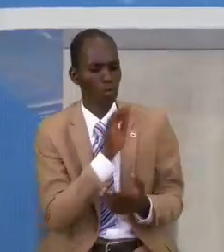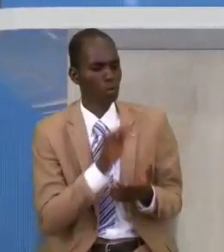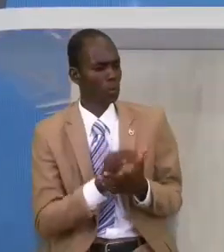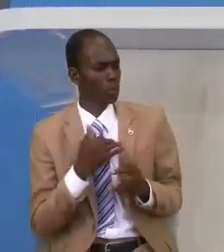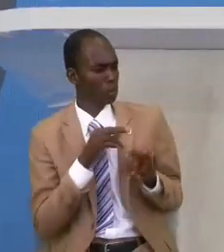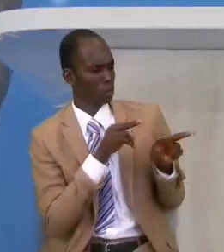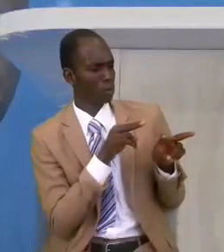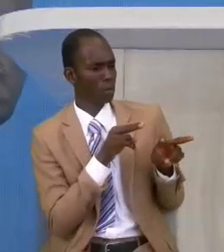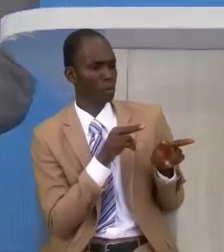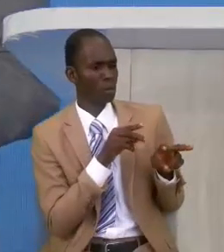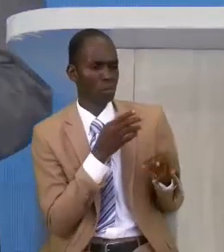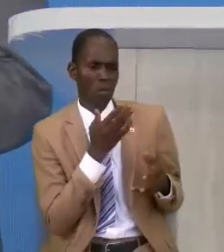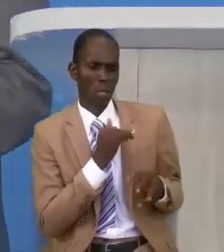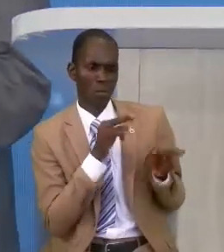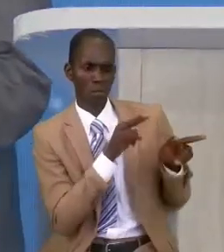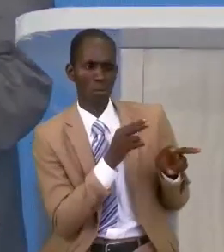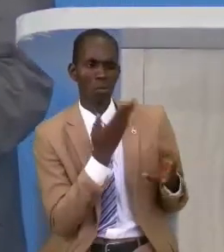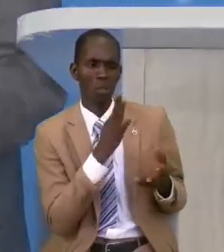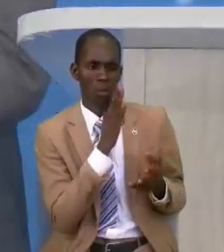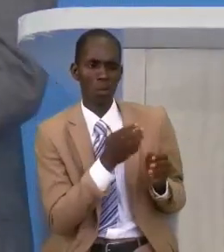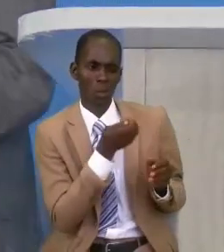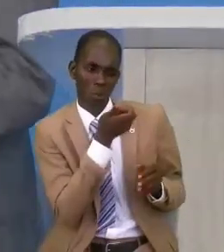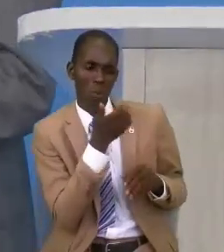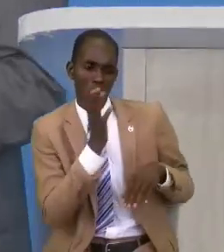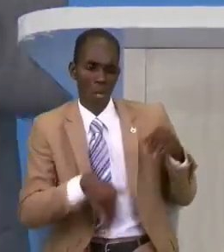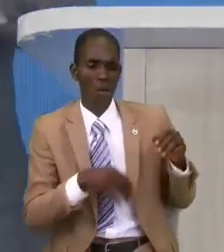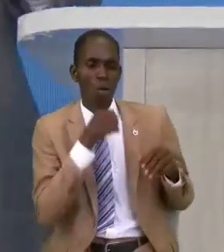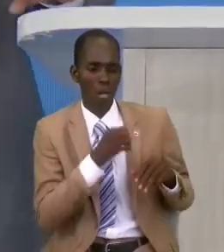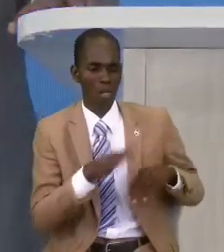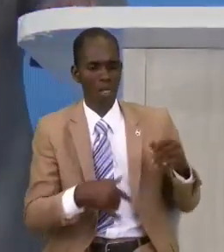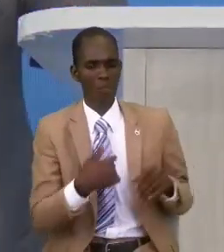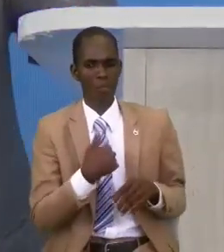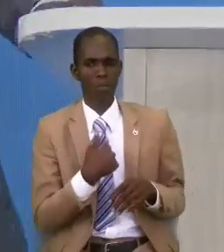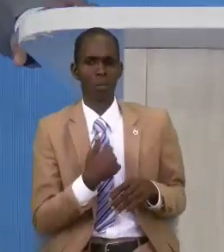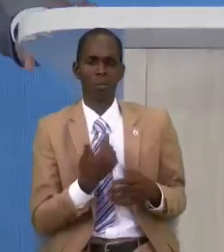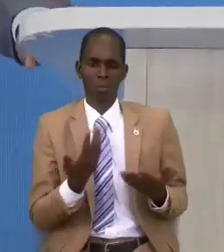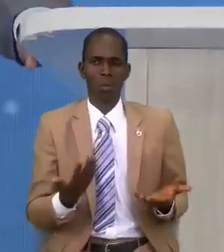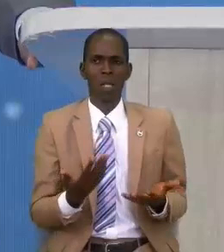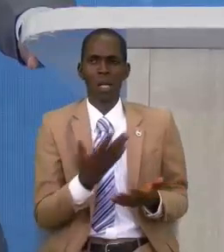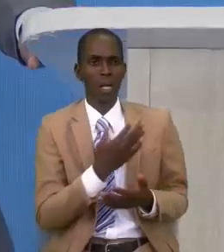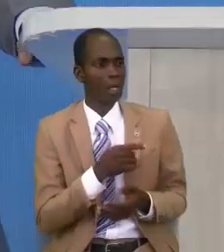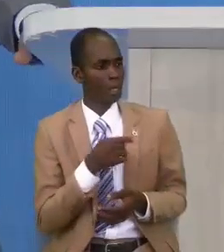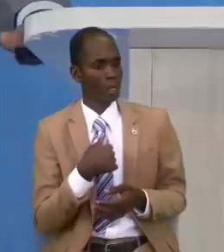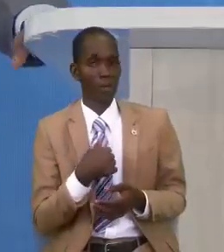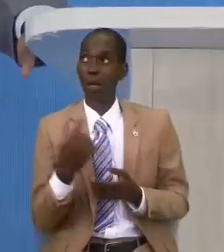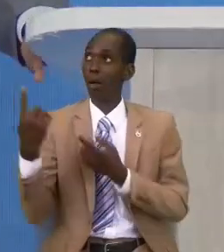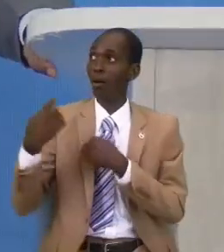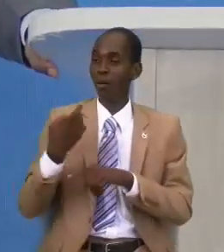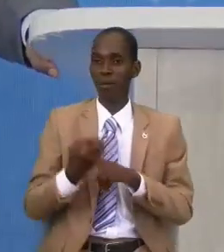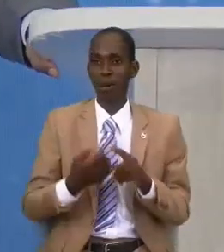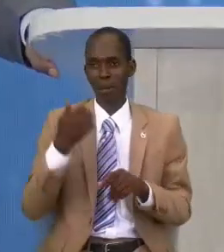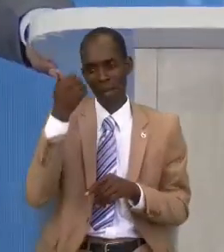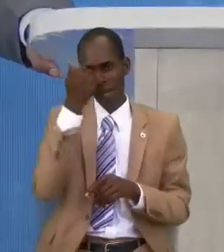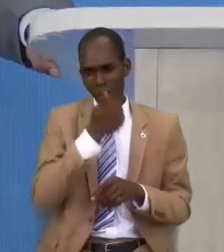myself. I said, even me here, coming from Africa, married. Aren't you married at this age? He said, I